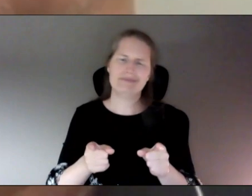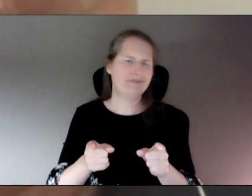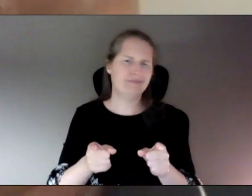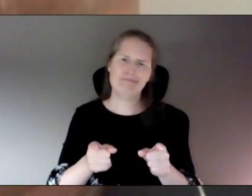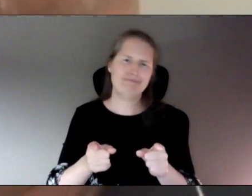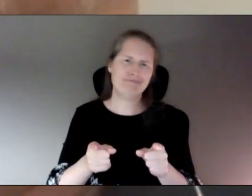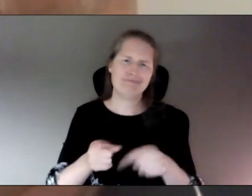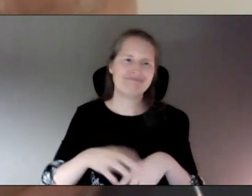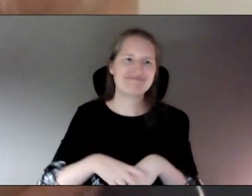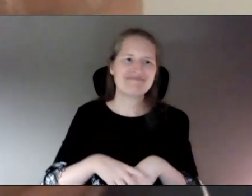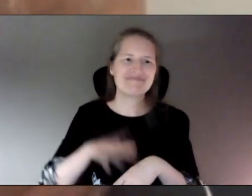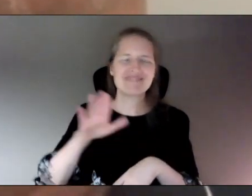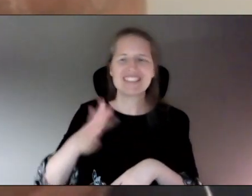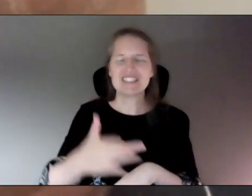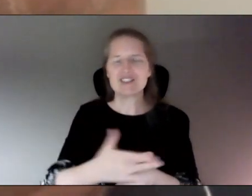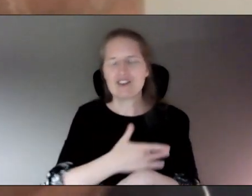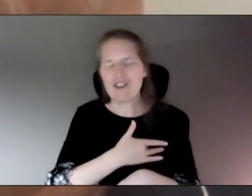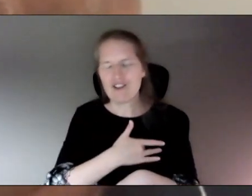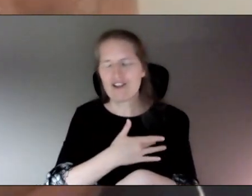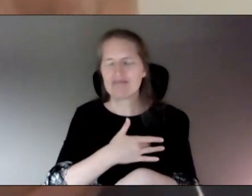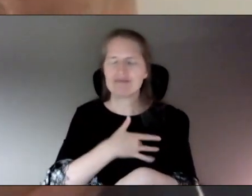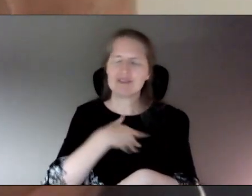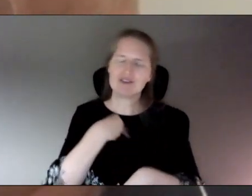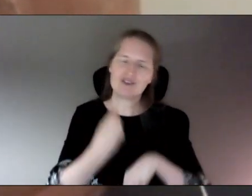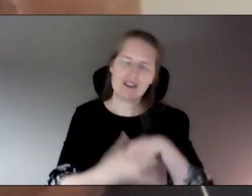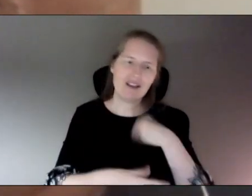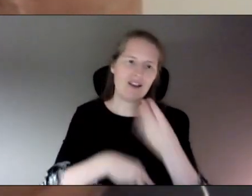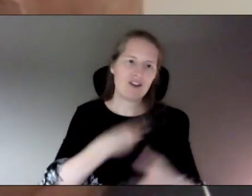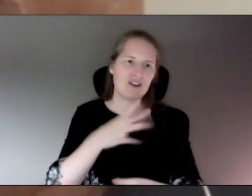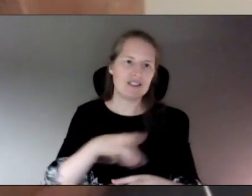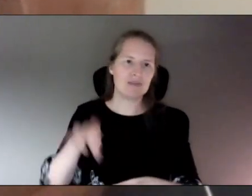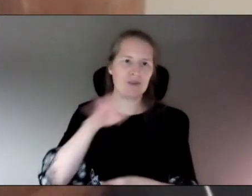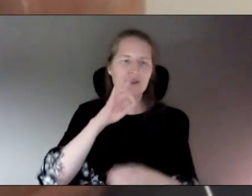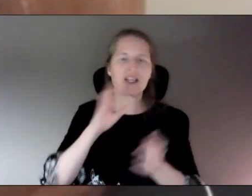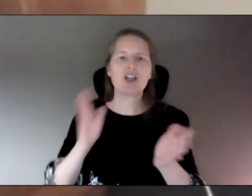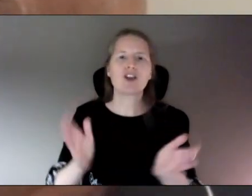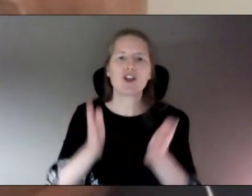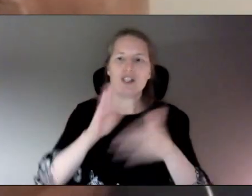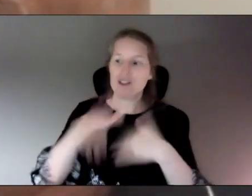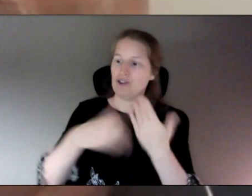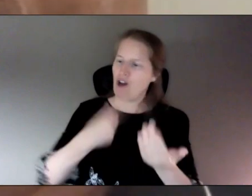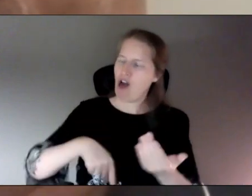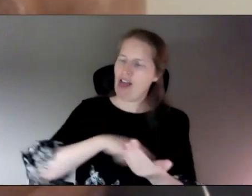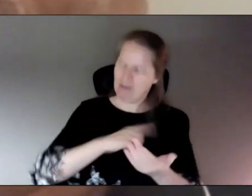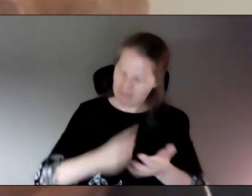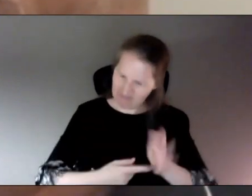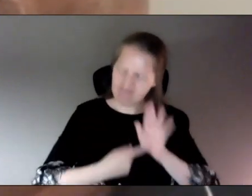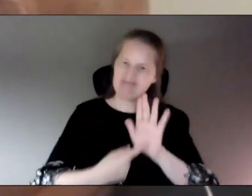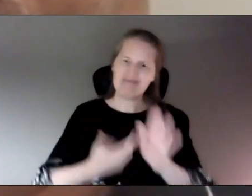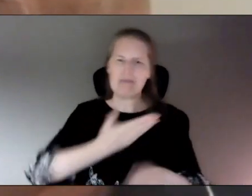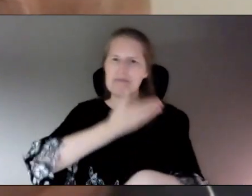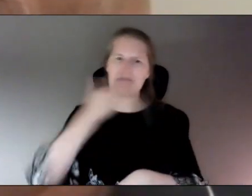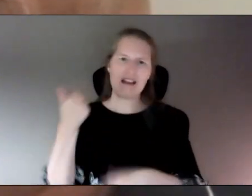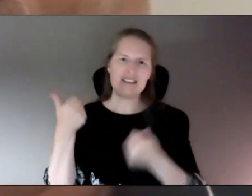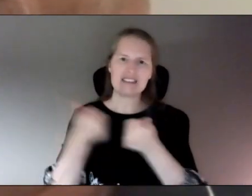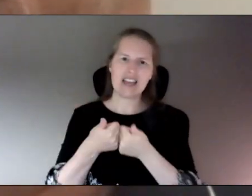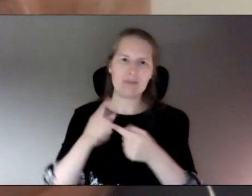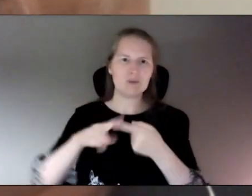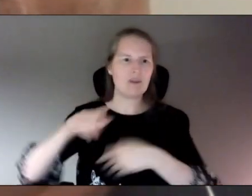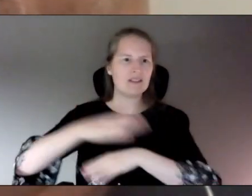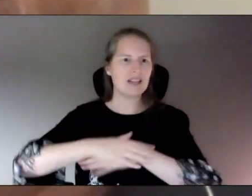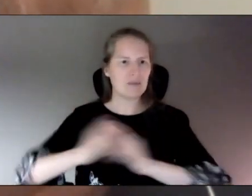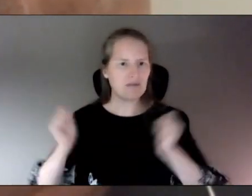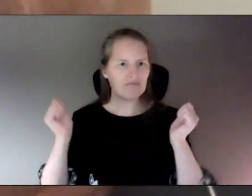big heart and generous spirit encourages every artist in the room to bring their best game. He's